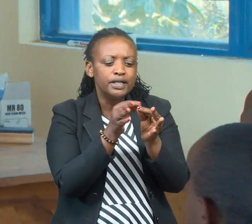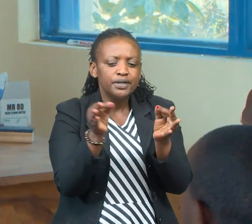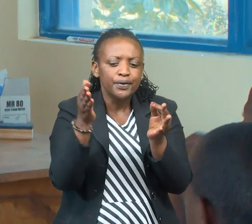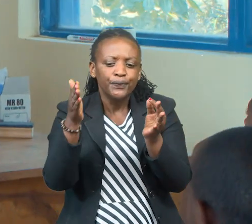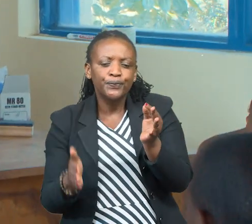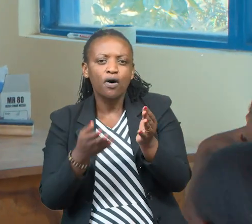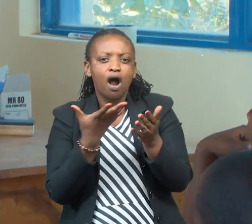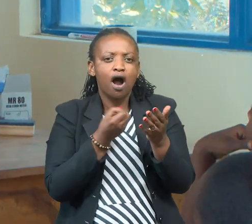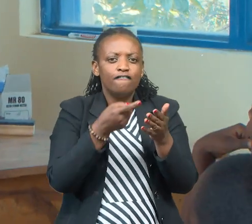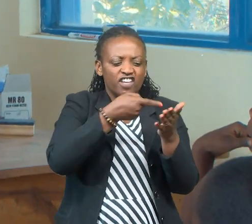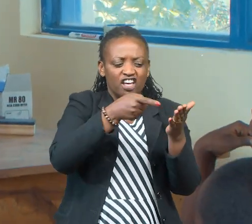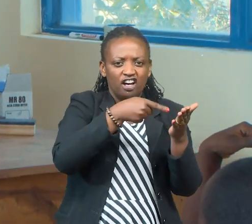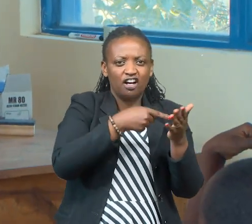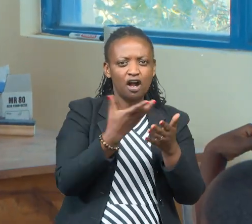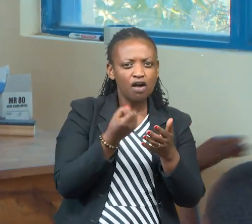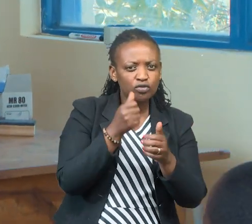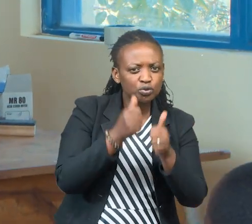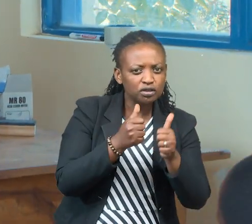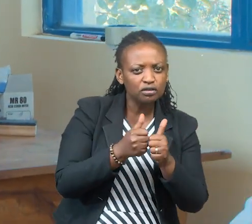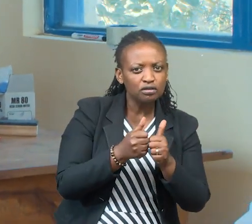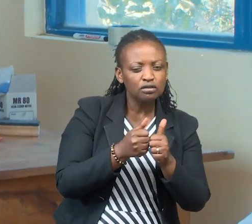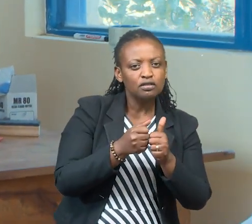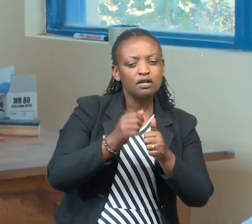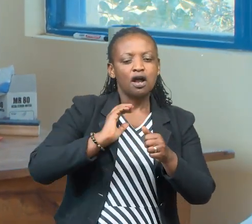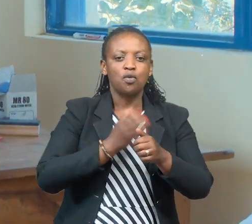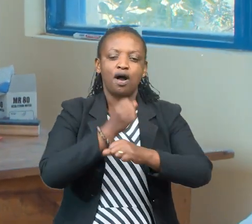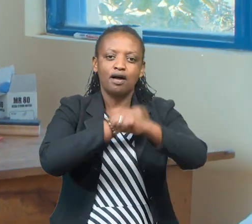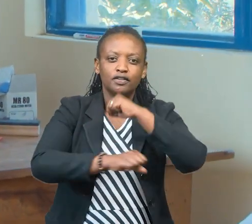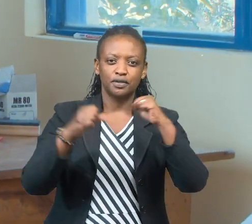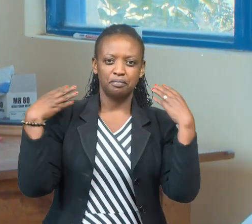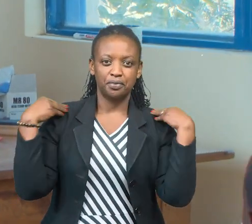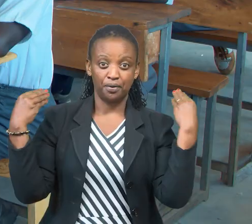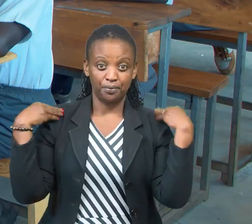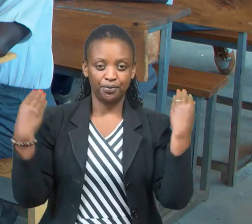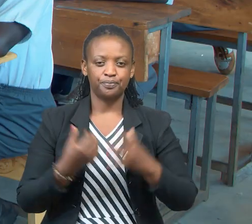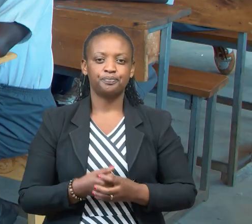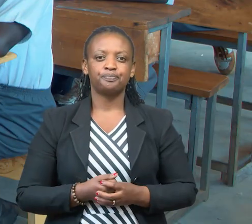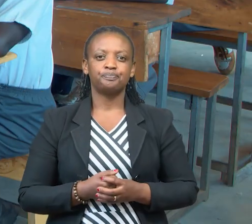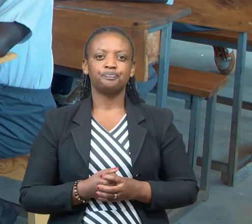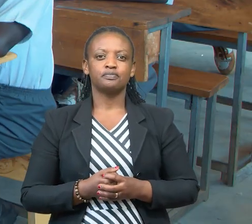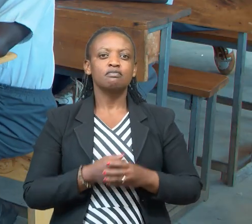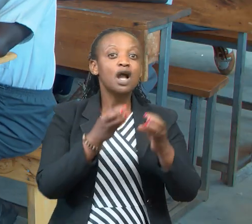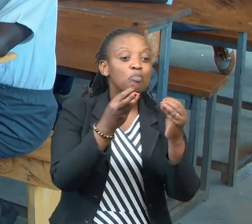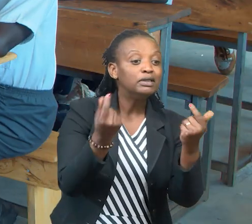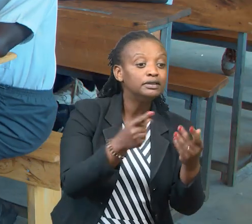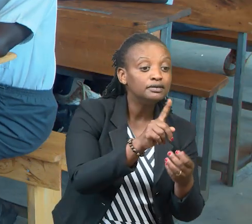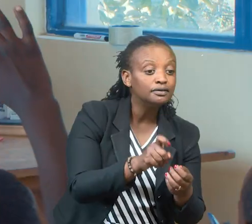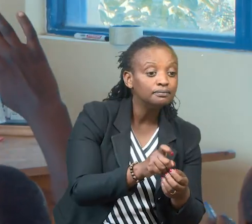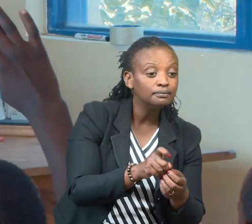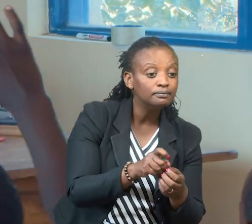intervals do we have here? Okay, on our practical activity. How